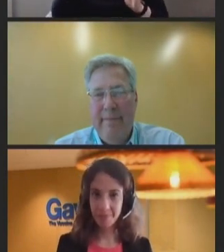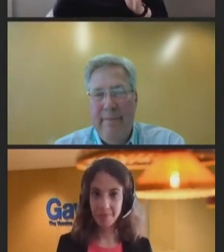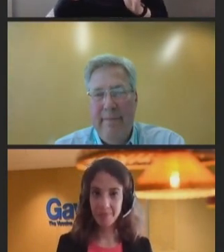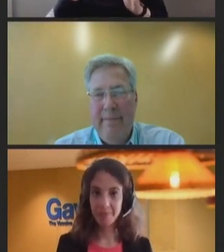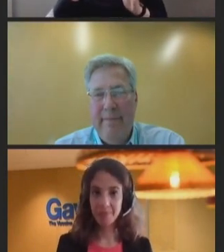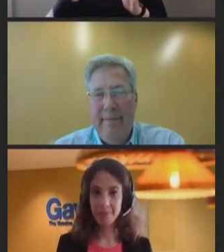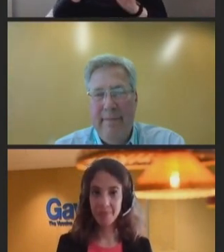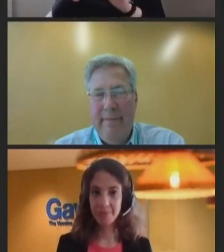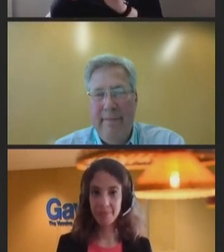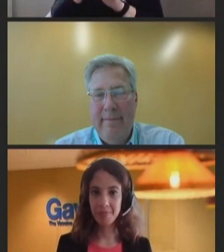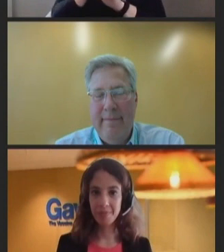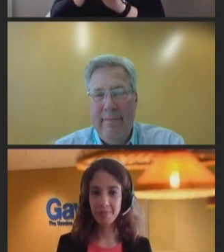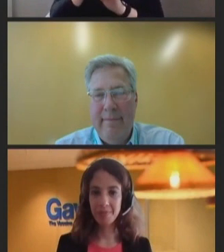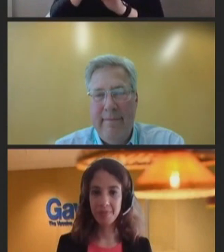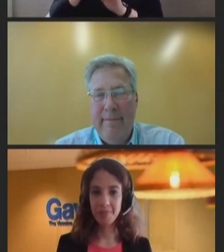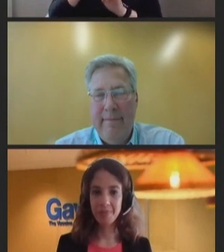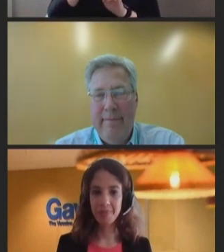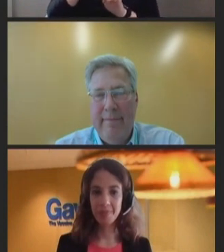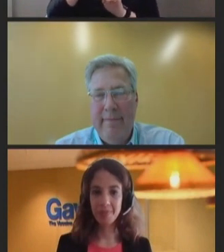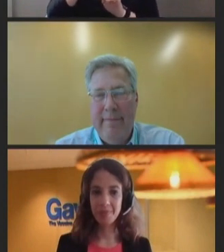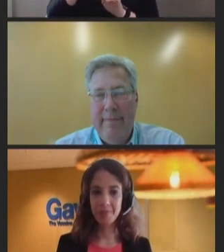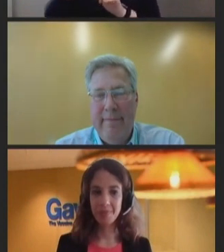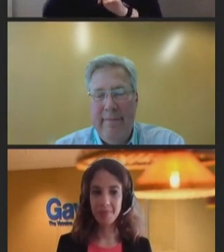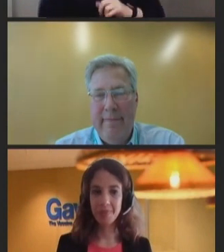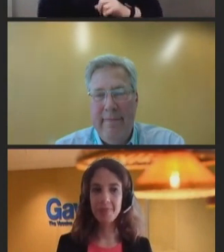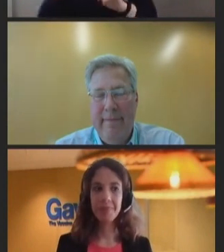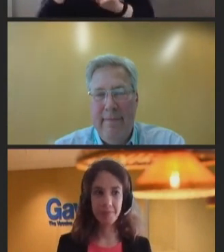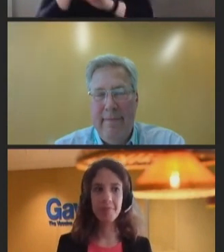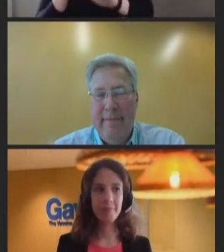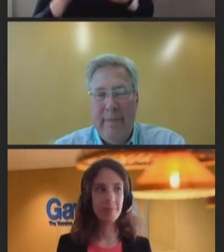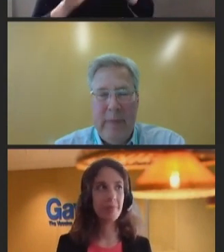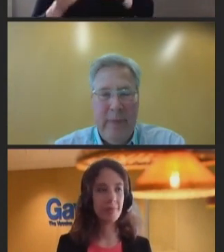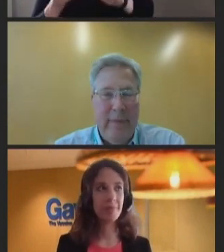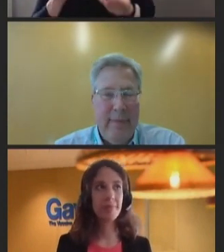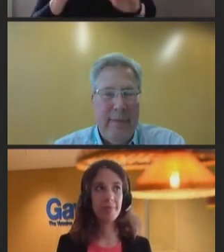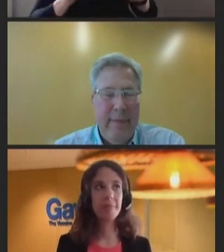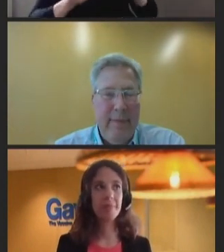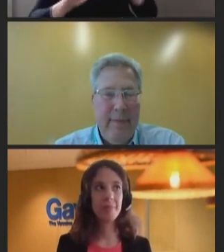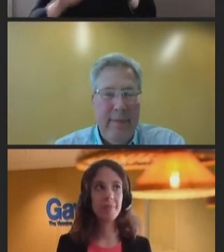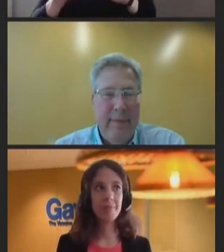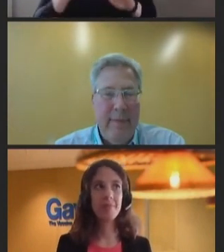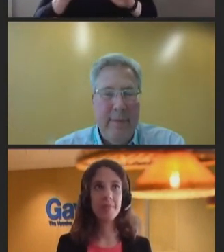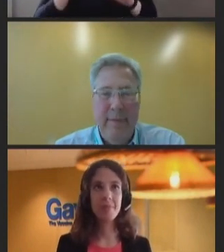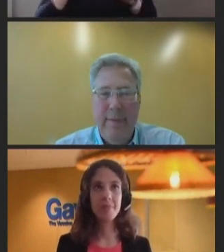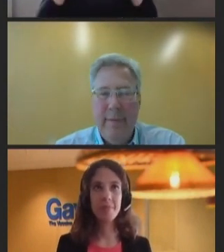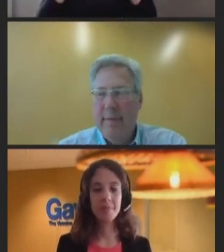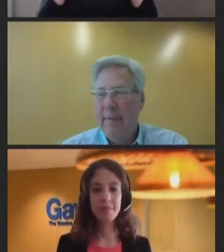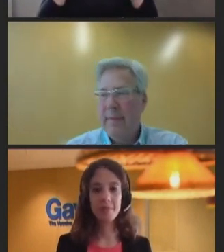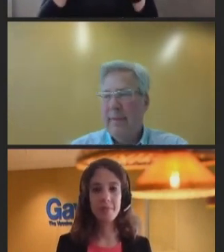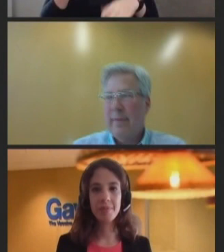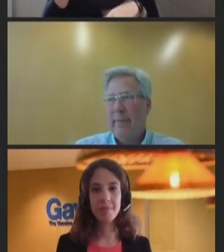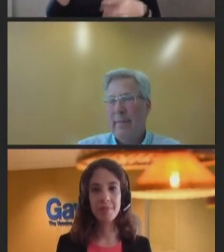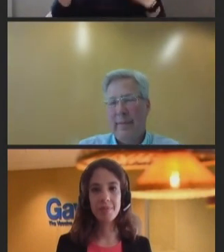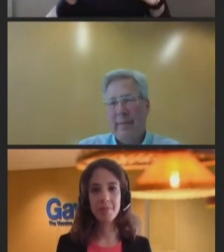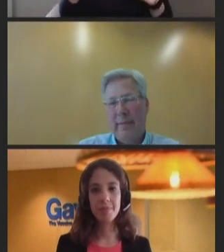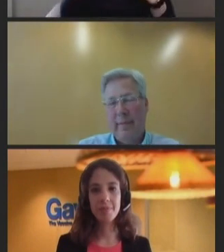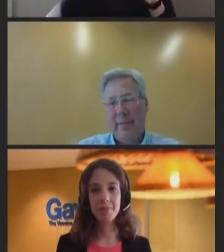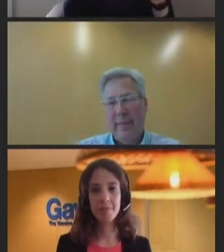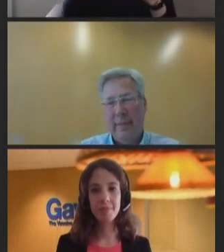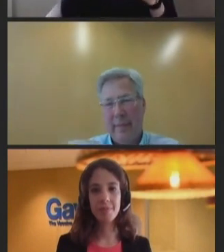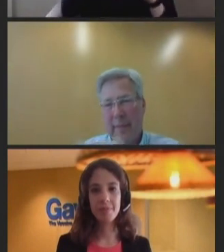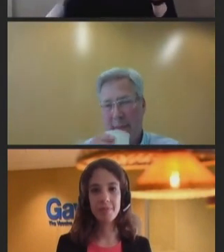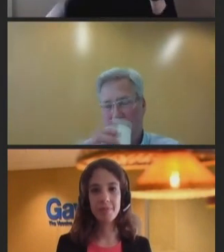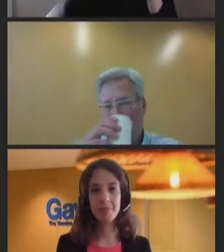the public, I guess, in a bad way. And so as I'm getting excited about what these presenters have talked about all